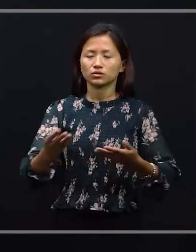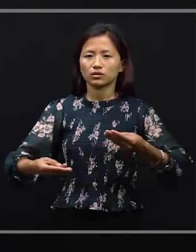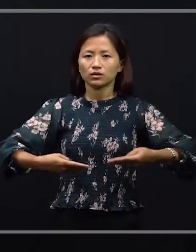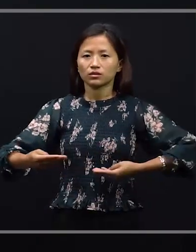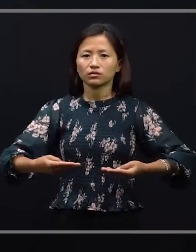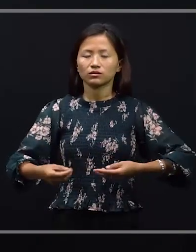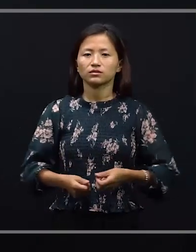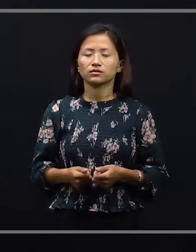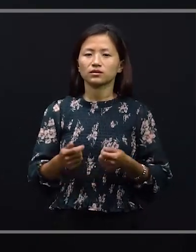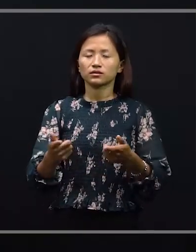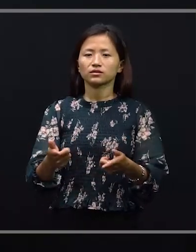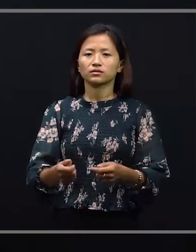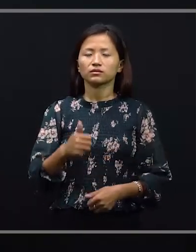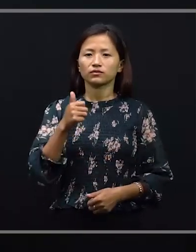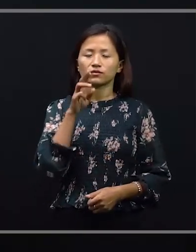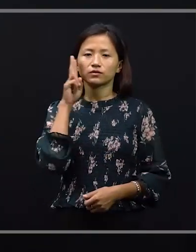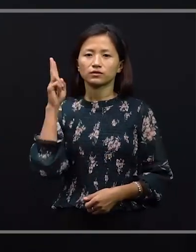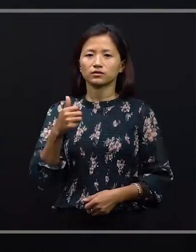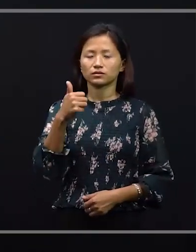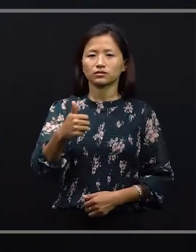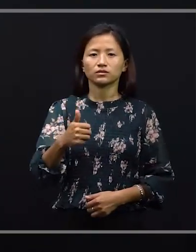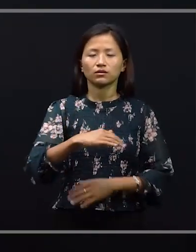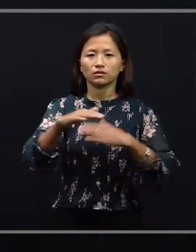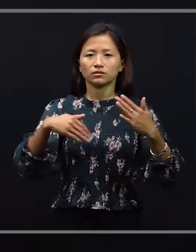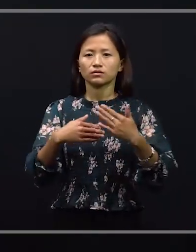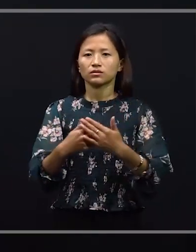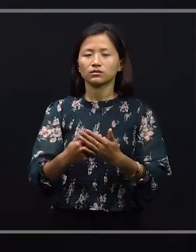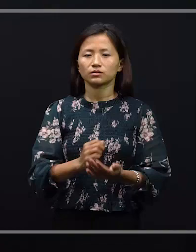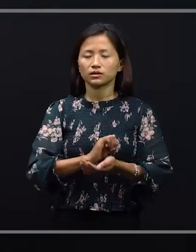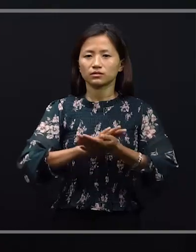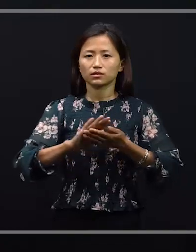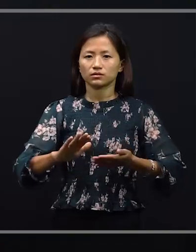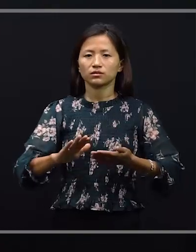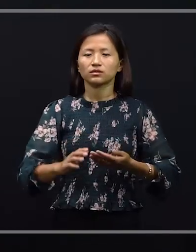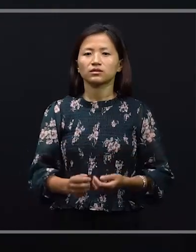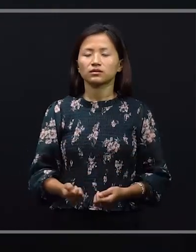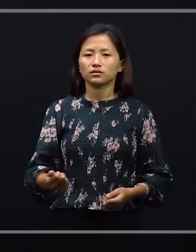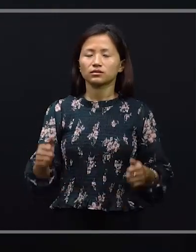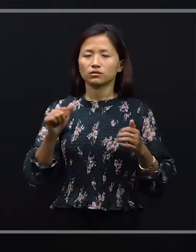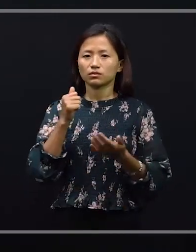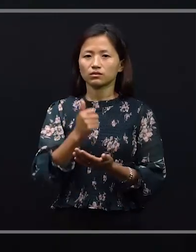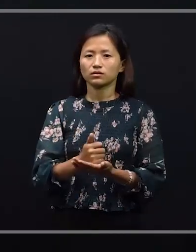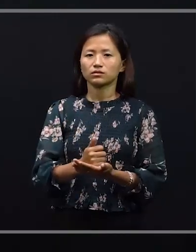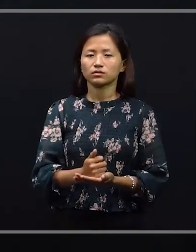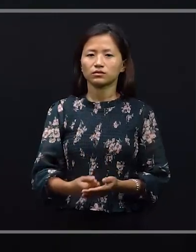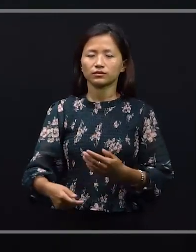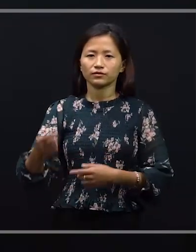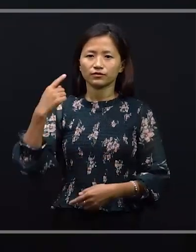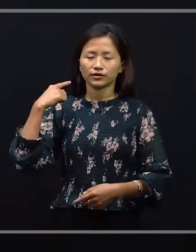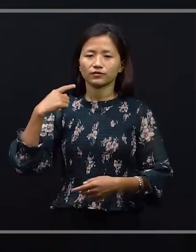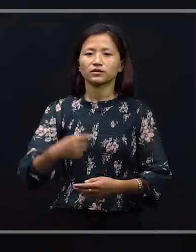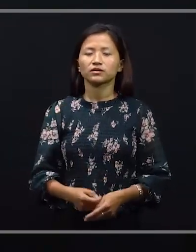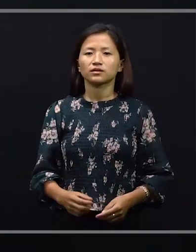were selling foreigners' goods and so on. So all these were being done in order to revive back the